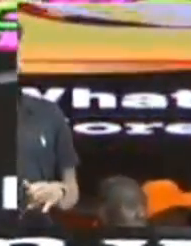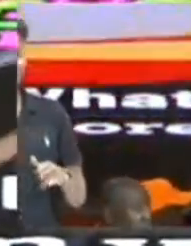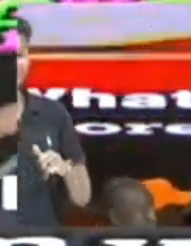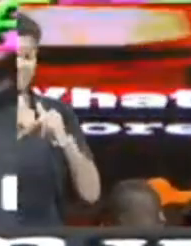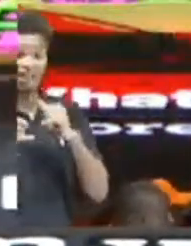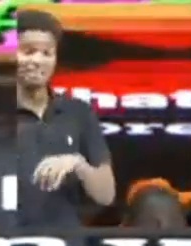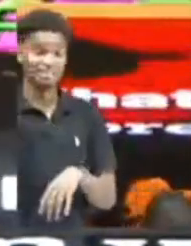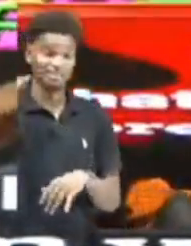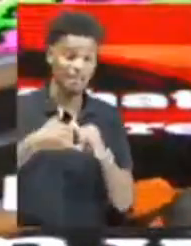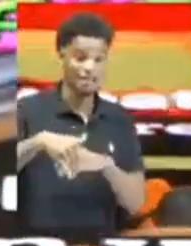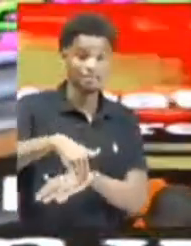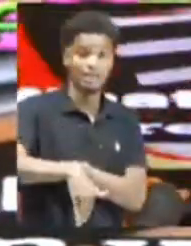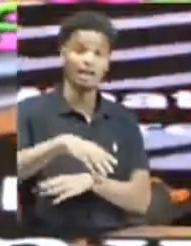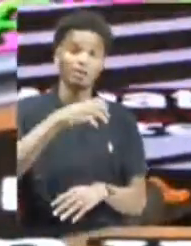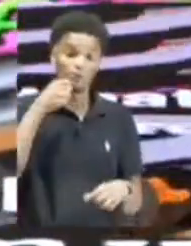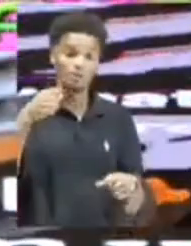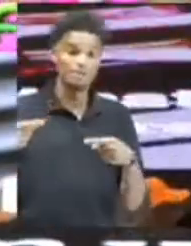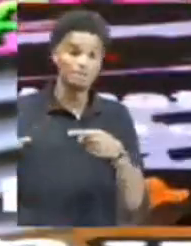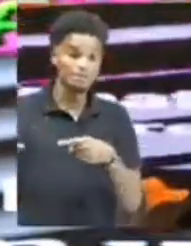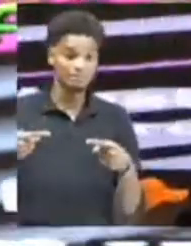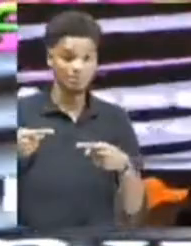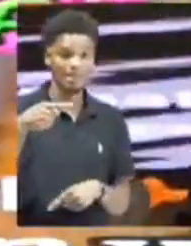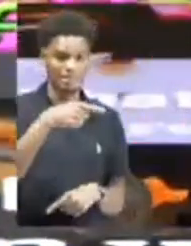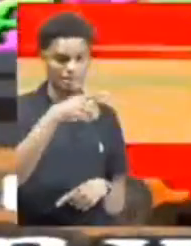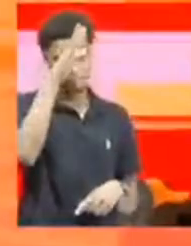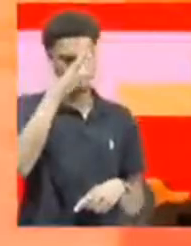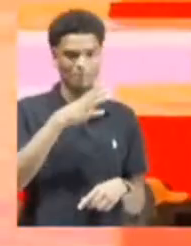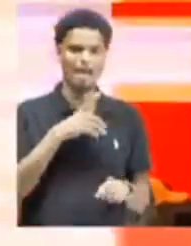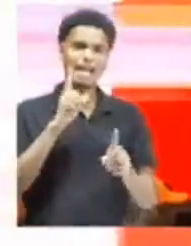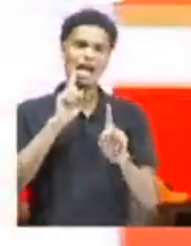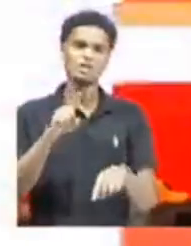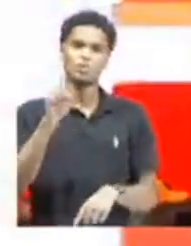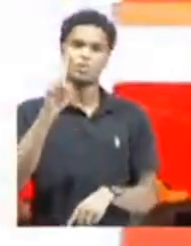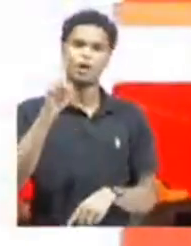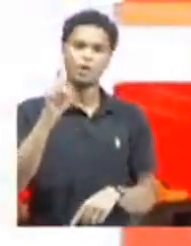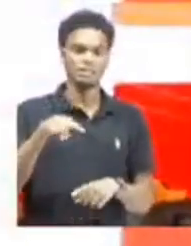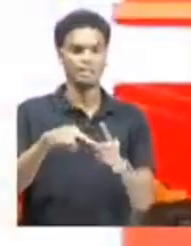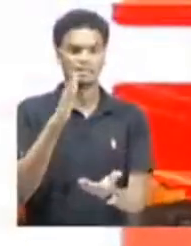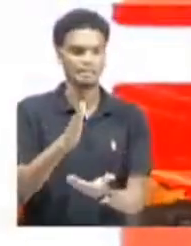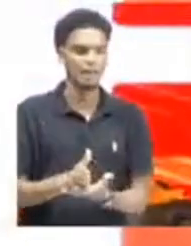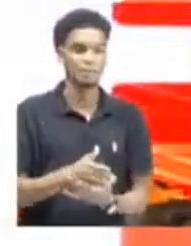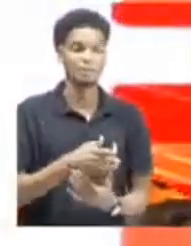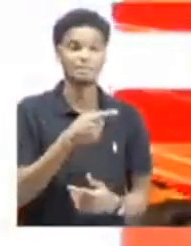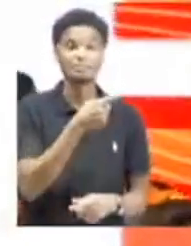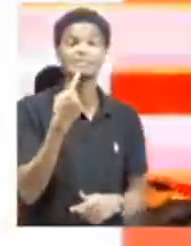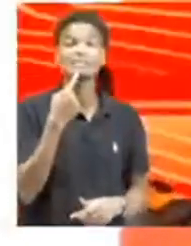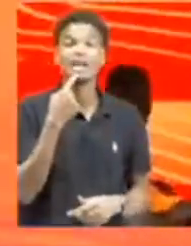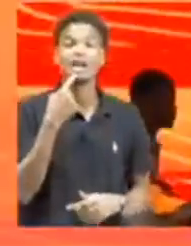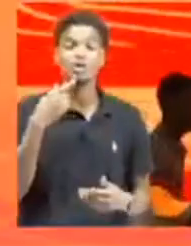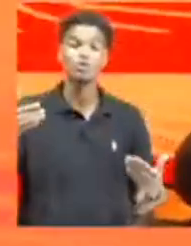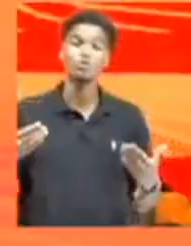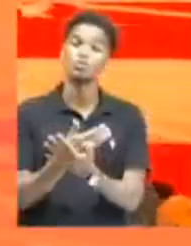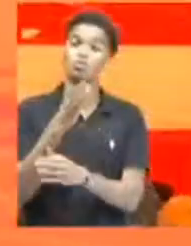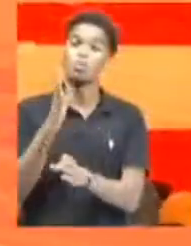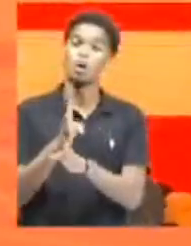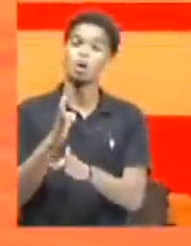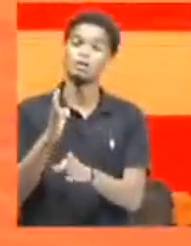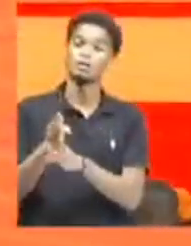will answer one question and stop. Said that new buses came when it's 15-year-old